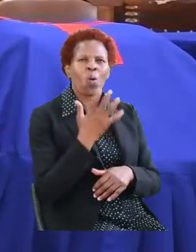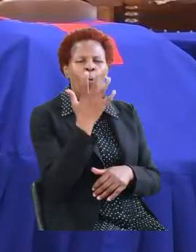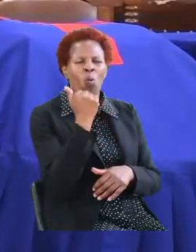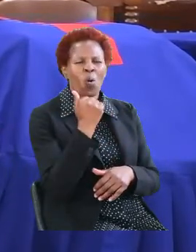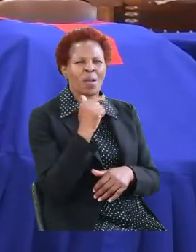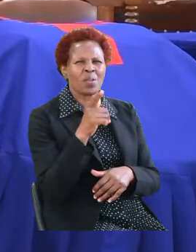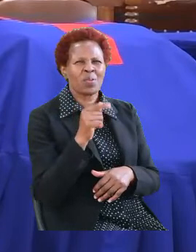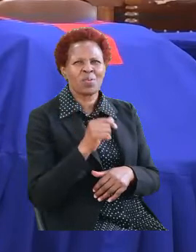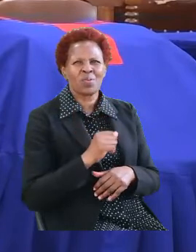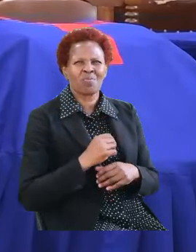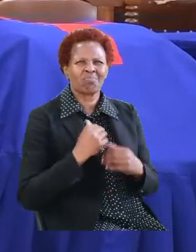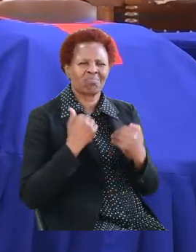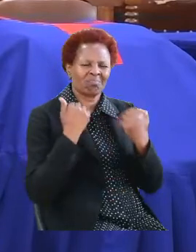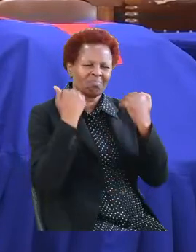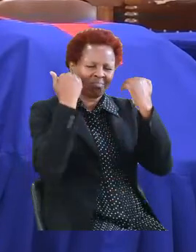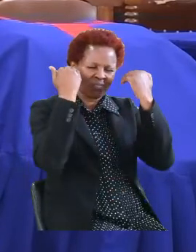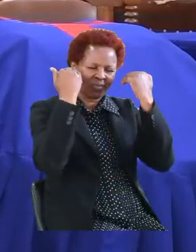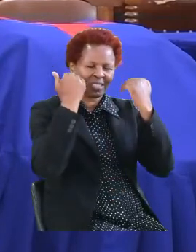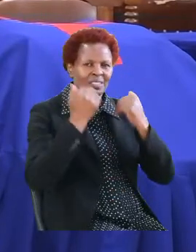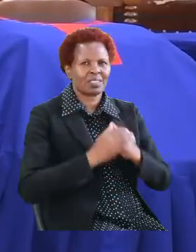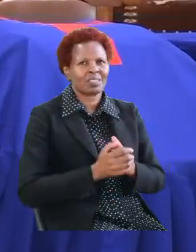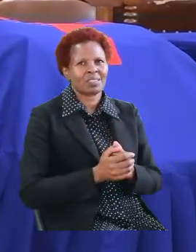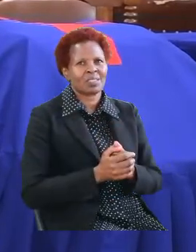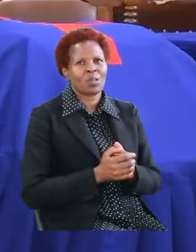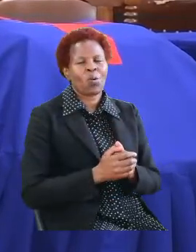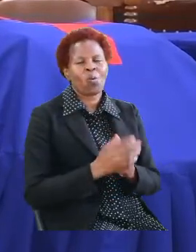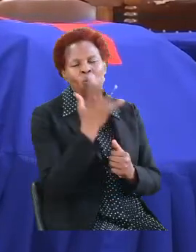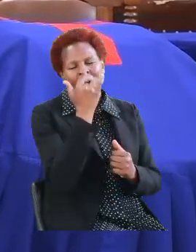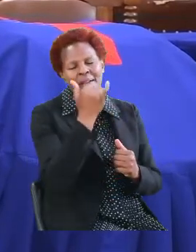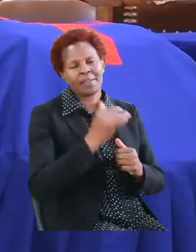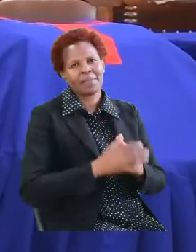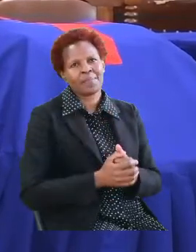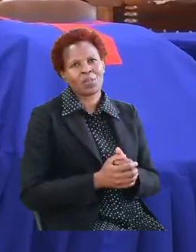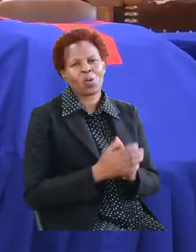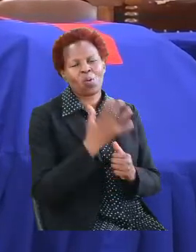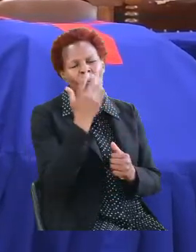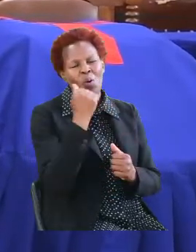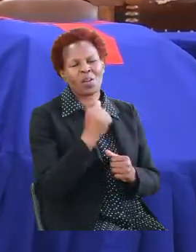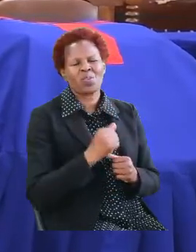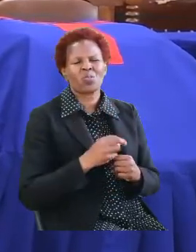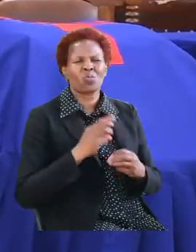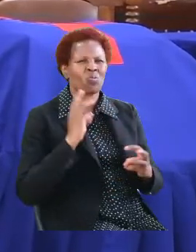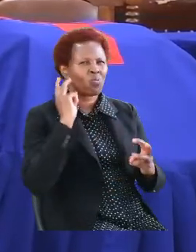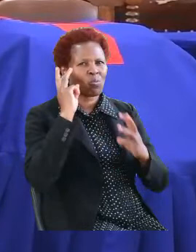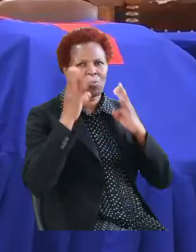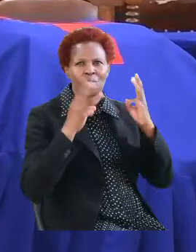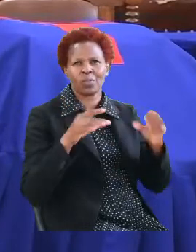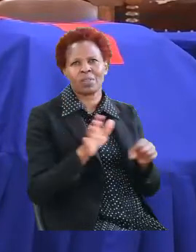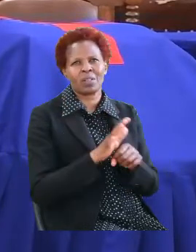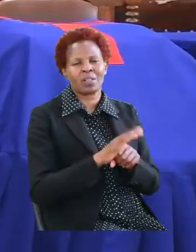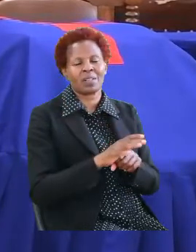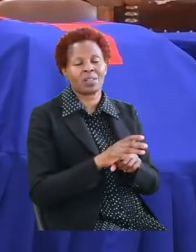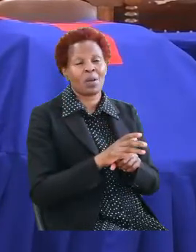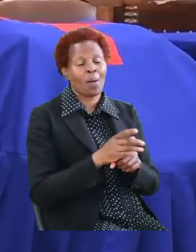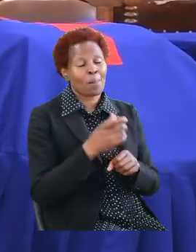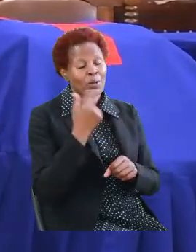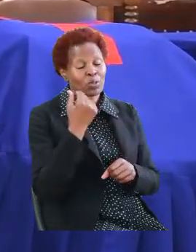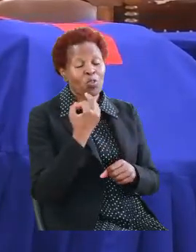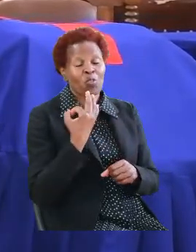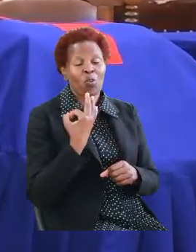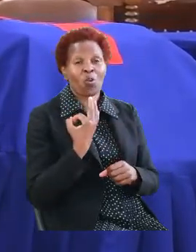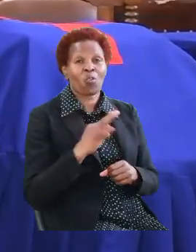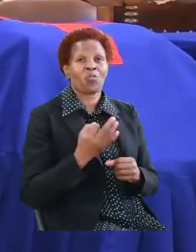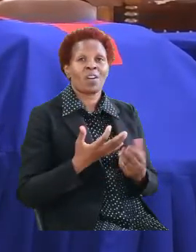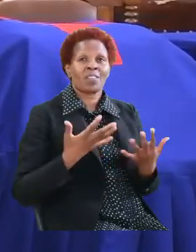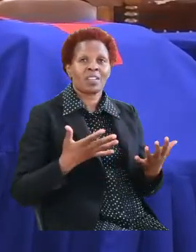you anxious? You know, why? Why are you so much worried about the things that you go through